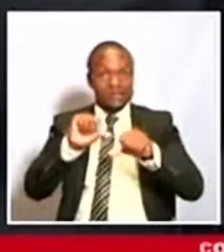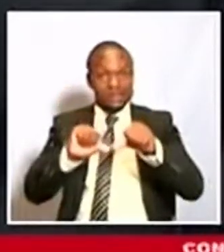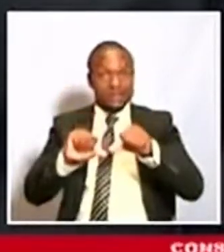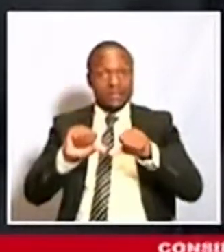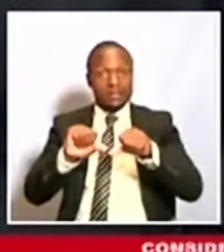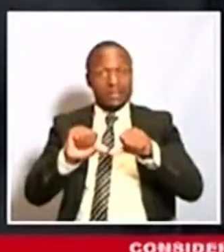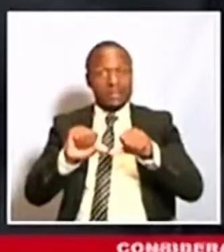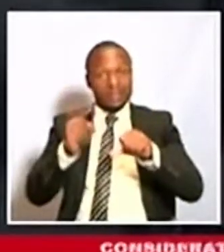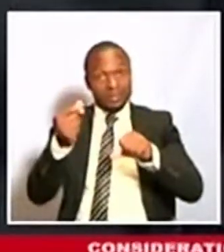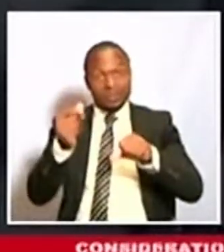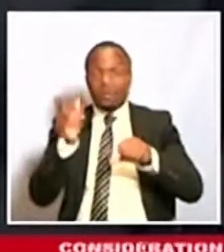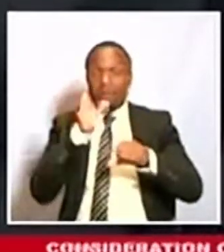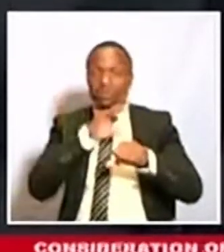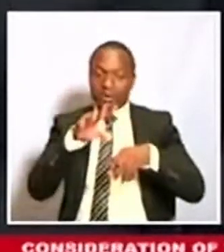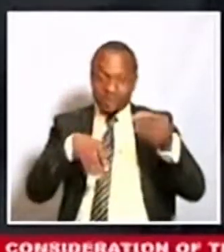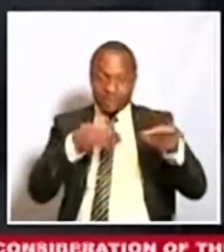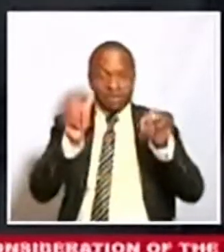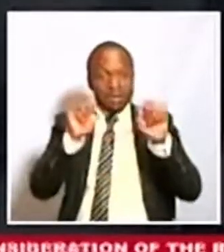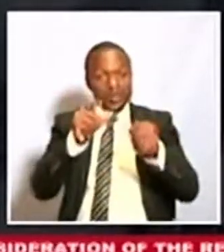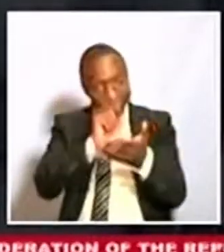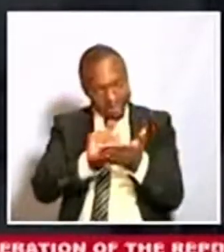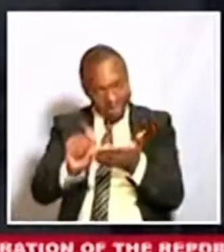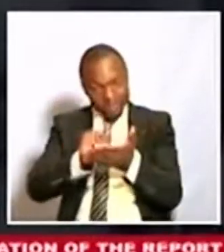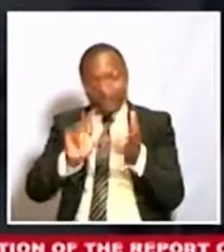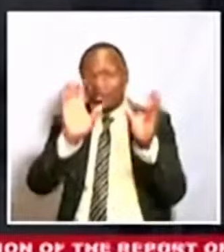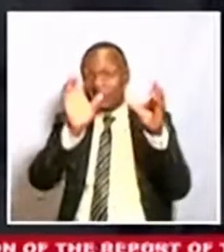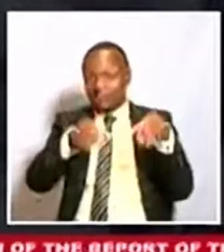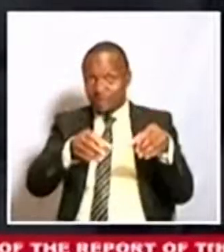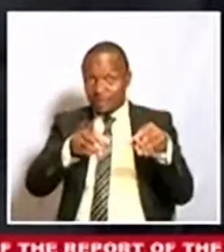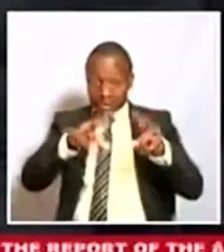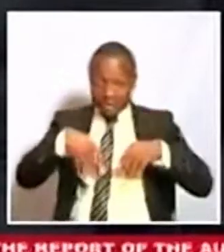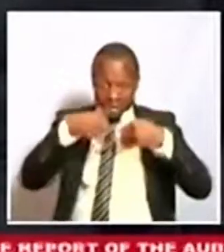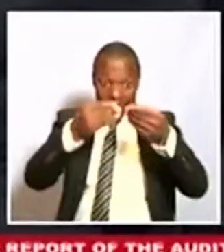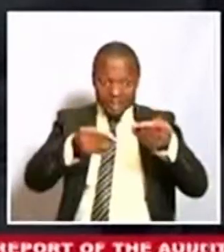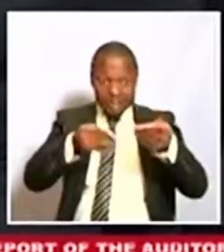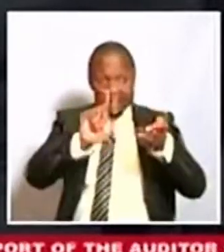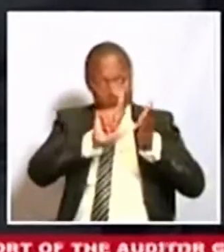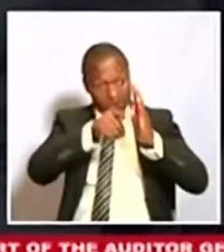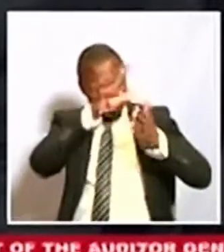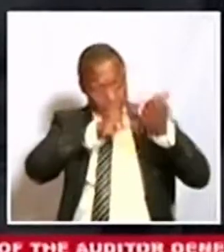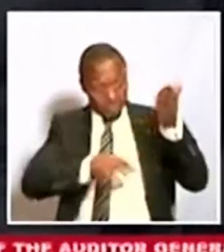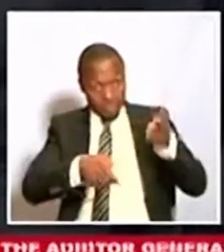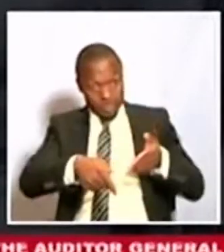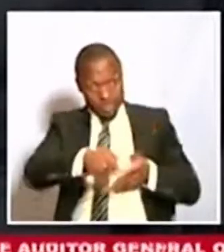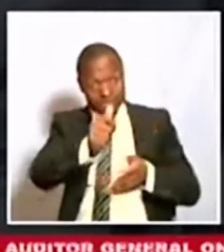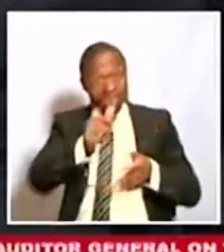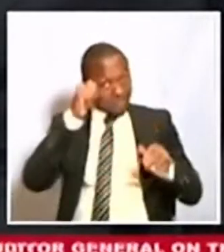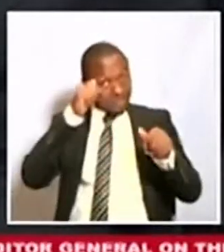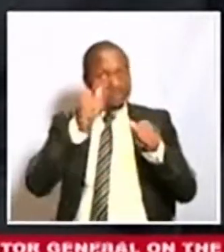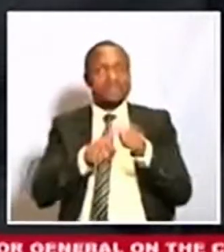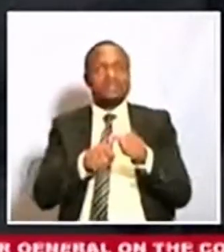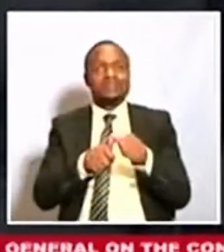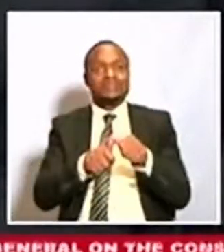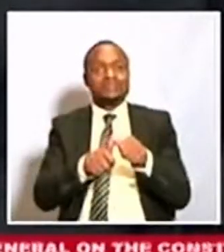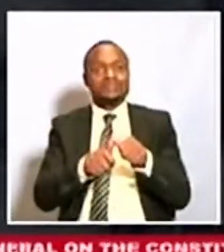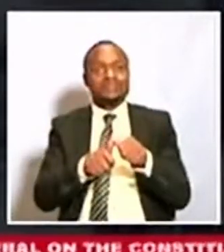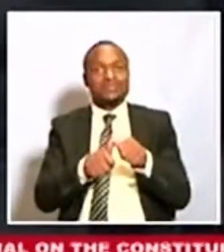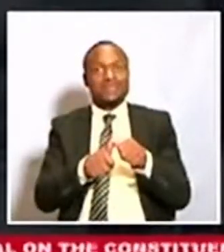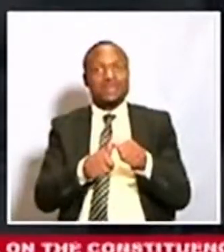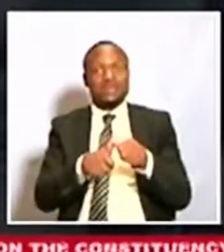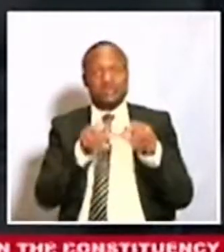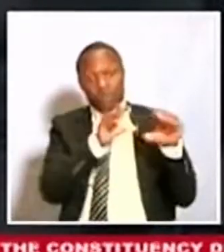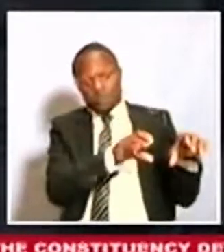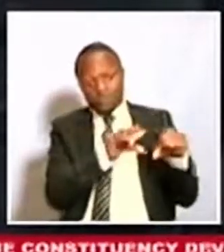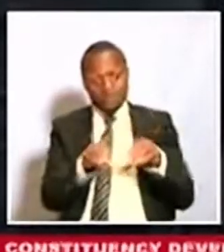so we told them to say, you can write to the council, providing the minutes in which you agreed that we